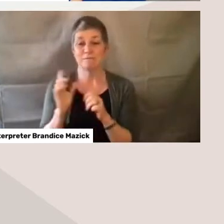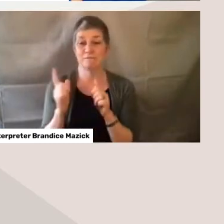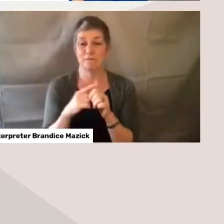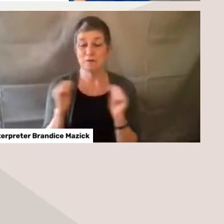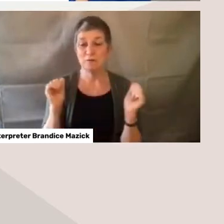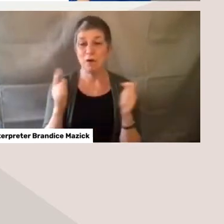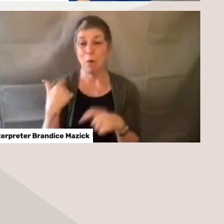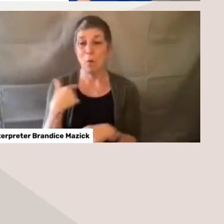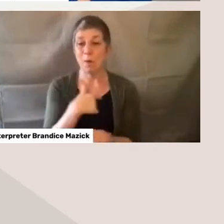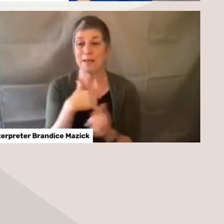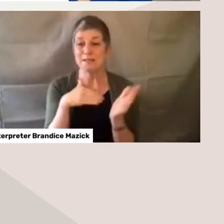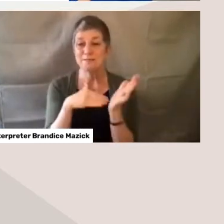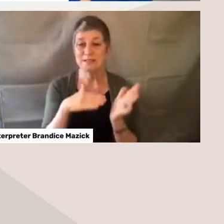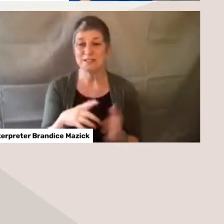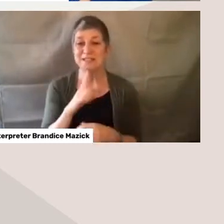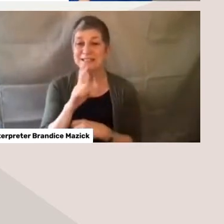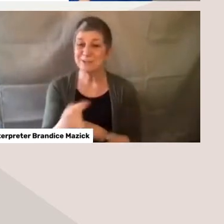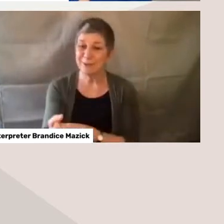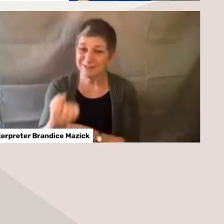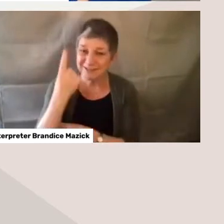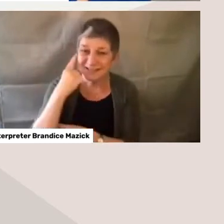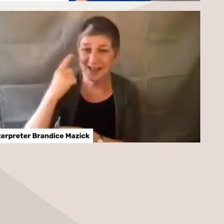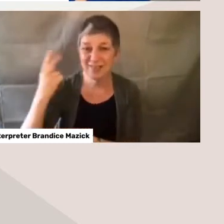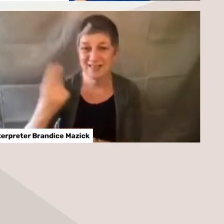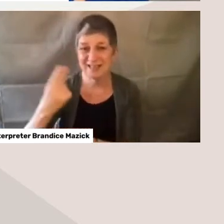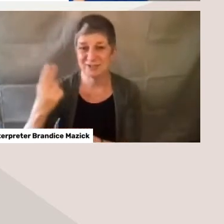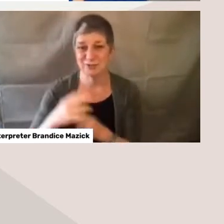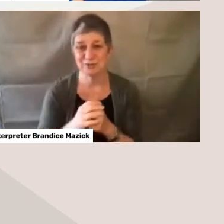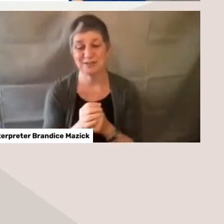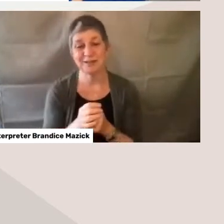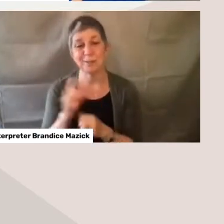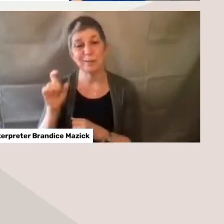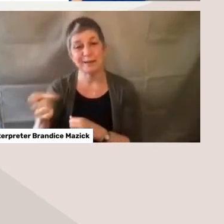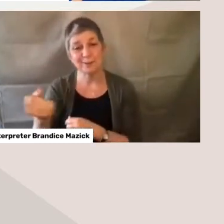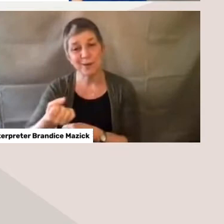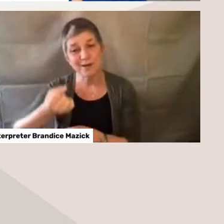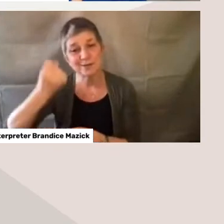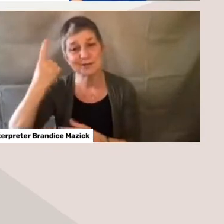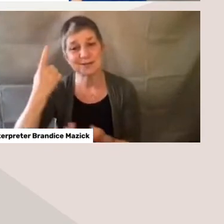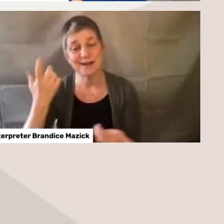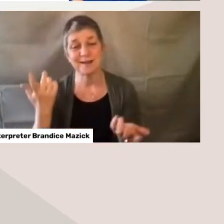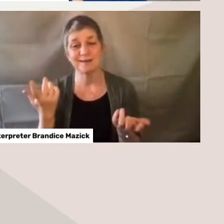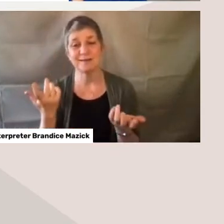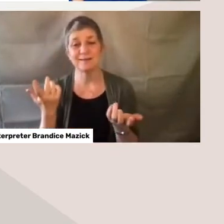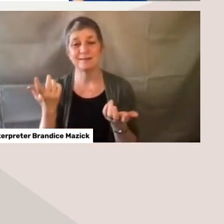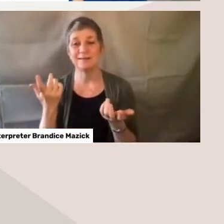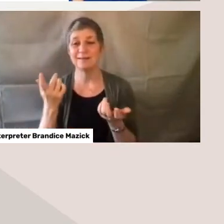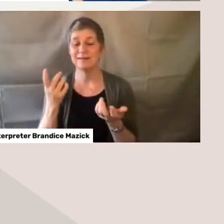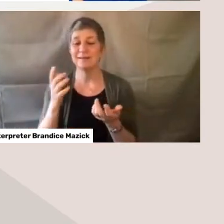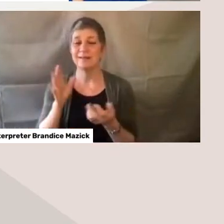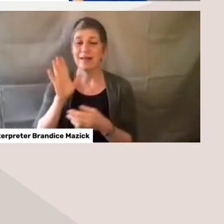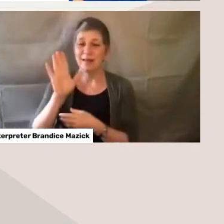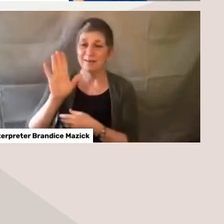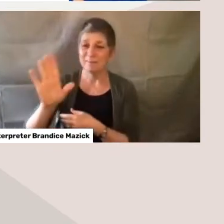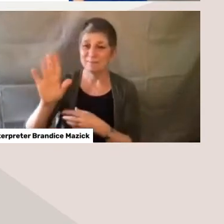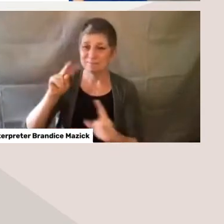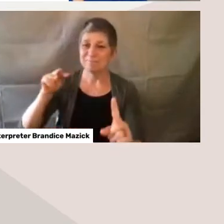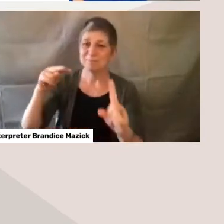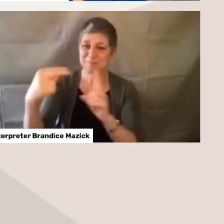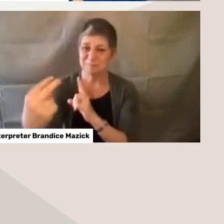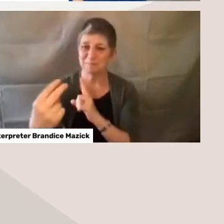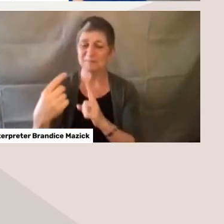as physicians need to understand the history, and we need to understand where people come from, and need